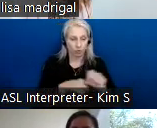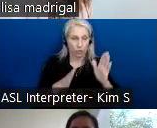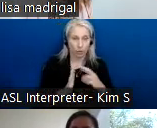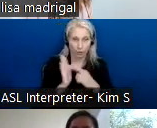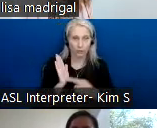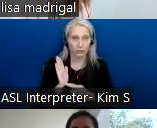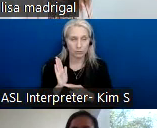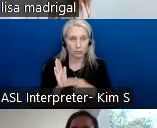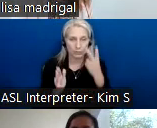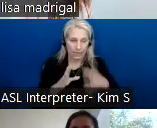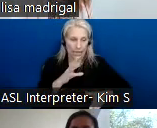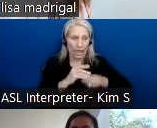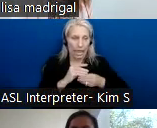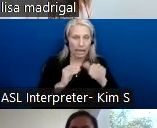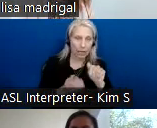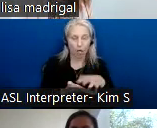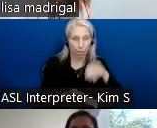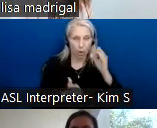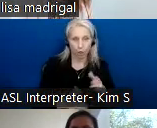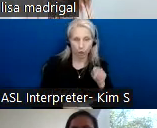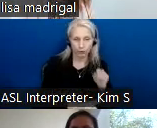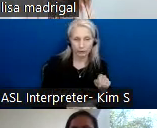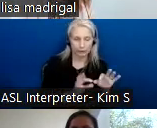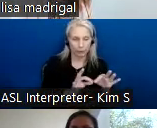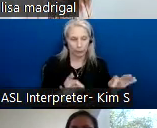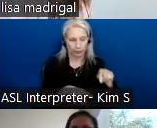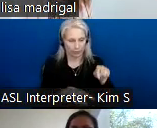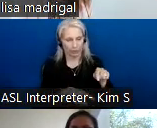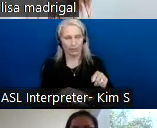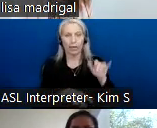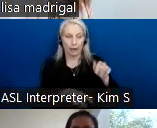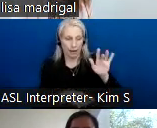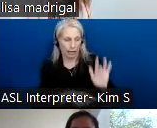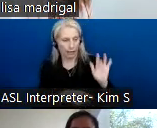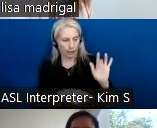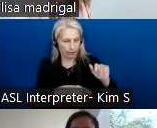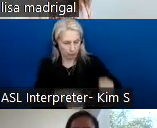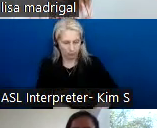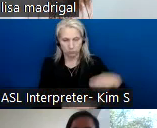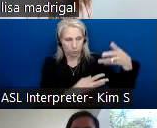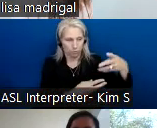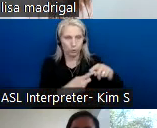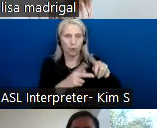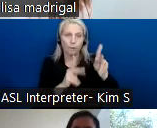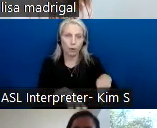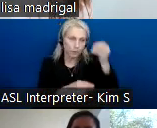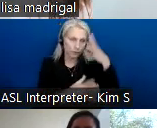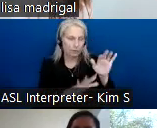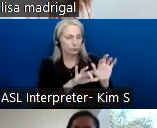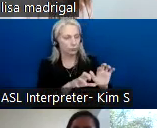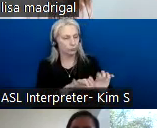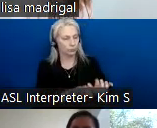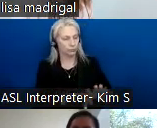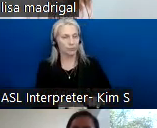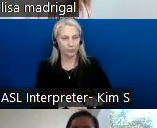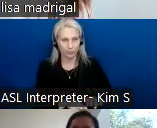there's the Add a Learner button. I showed that to you on the My Account page. That allows you to take that person's information and input